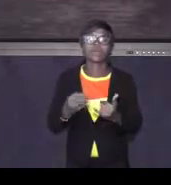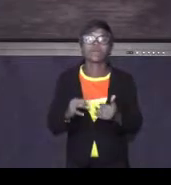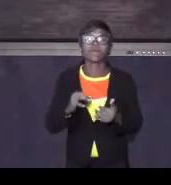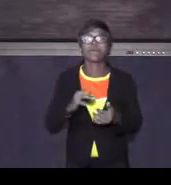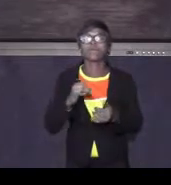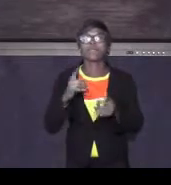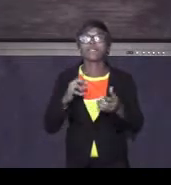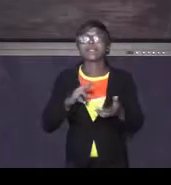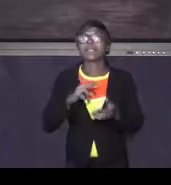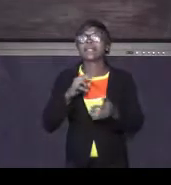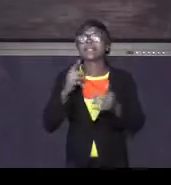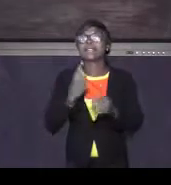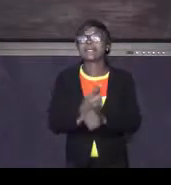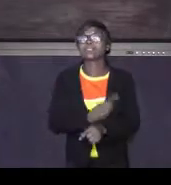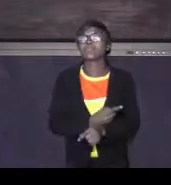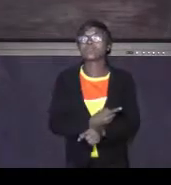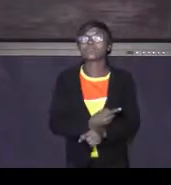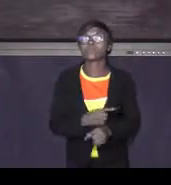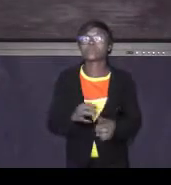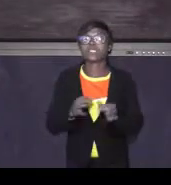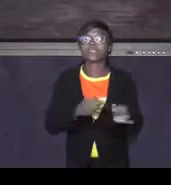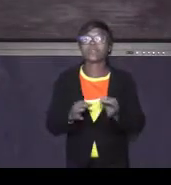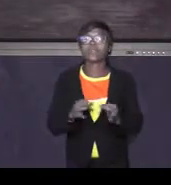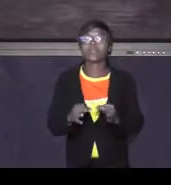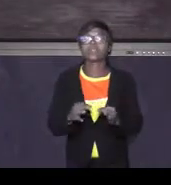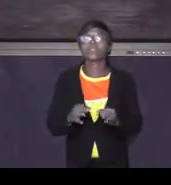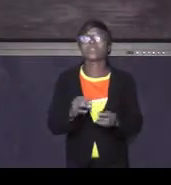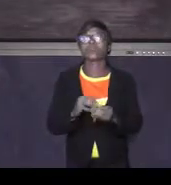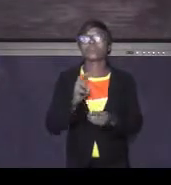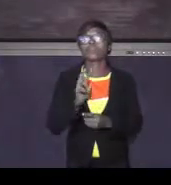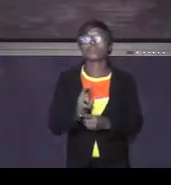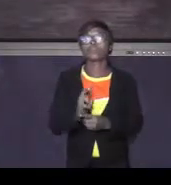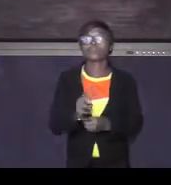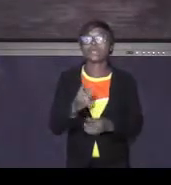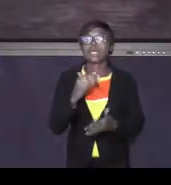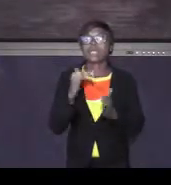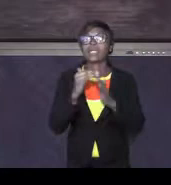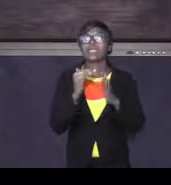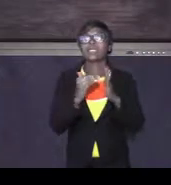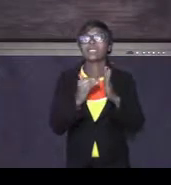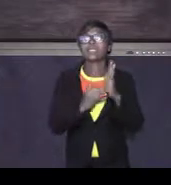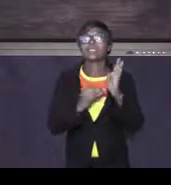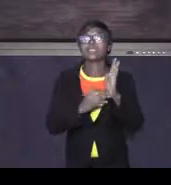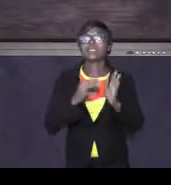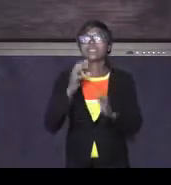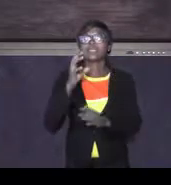able to define hand tools, and you should be able to list the